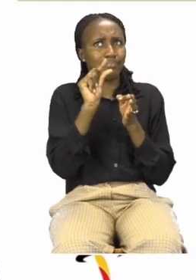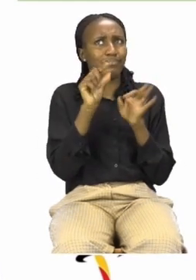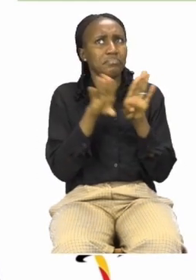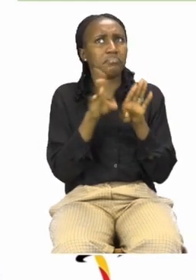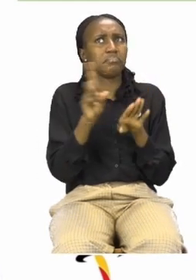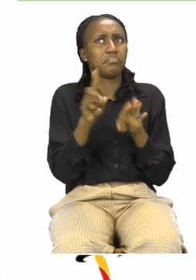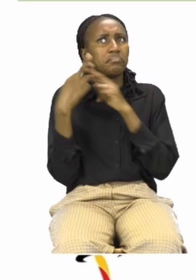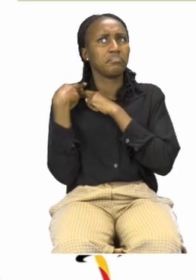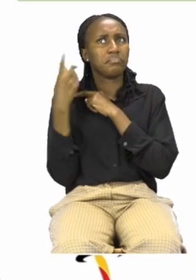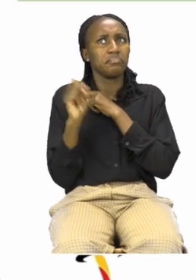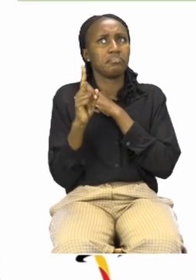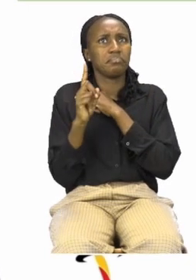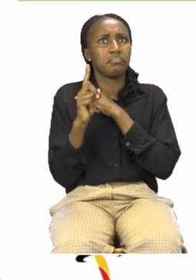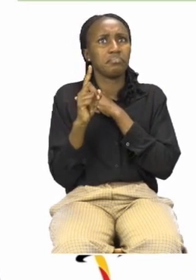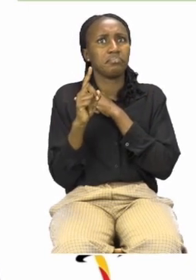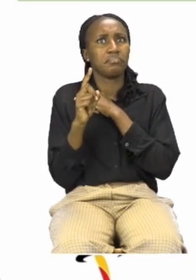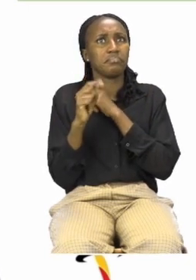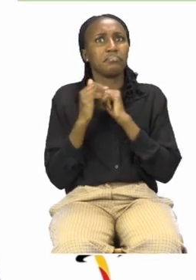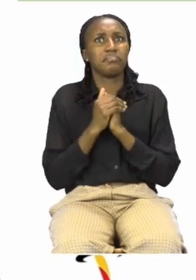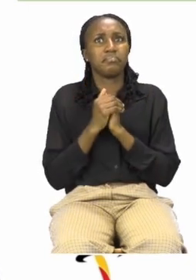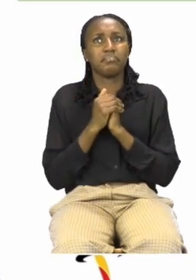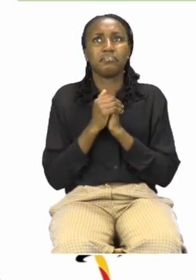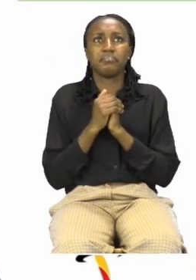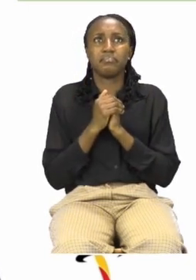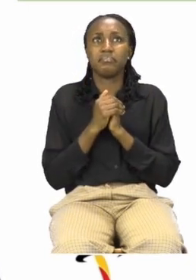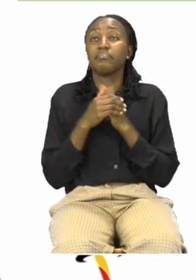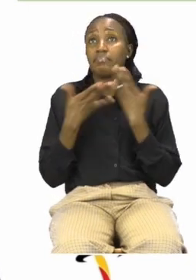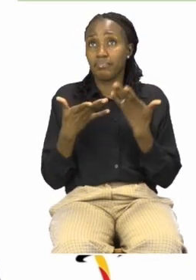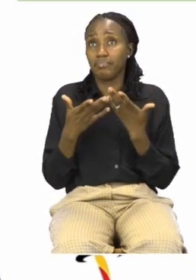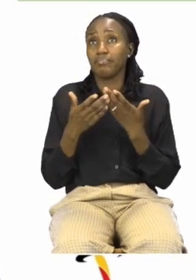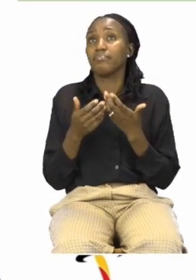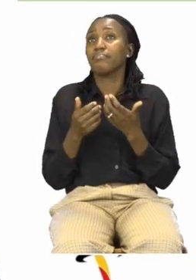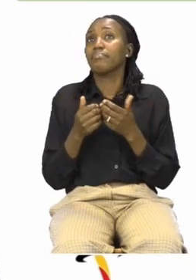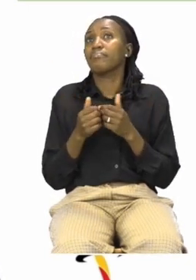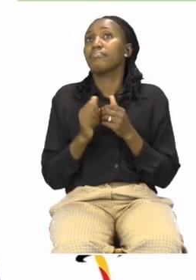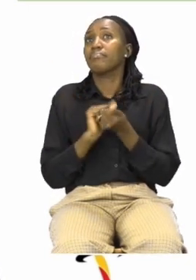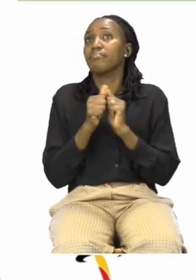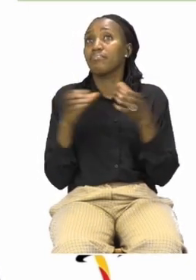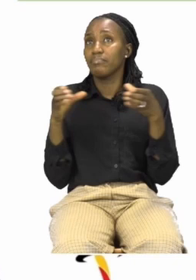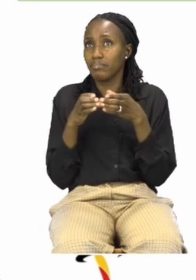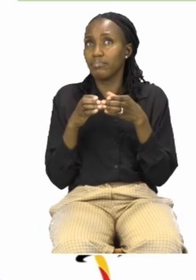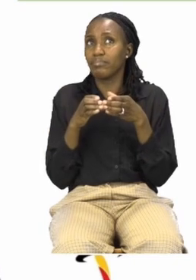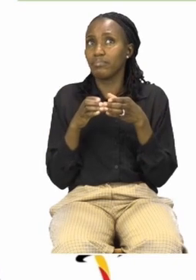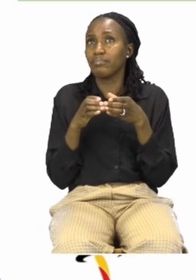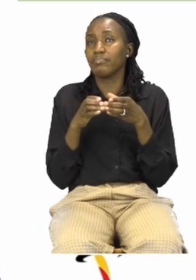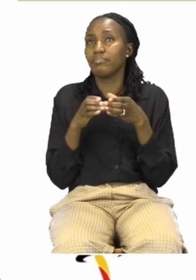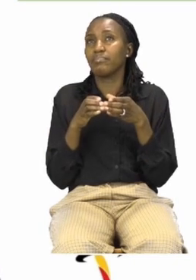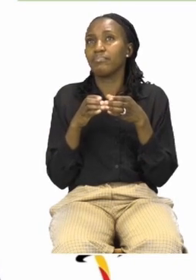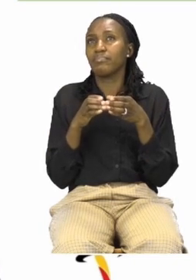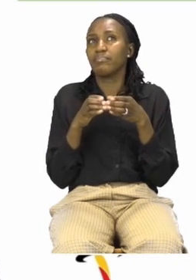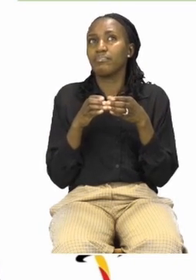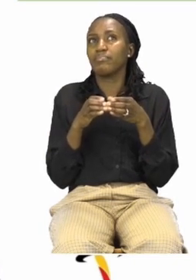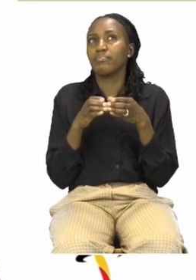Sports Commission is in sports in Namibia. The Sports Commission is an SOE, a state-owned enterprise that has been created by the